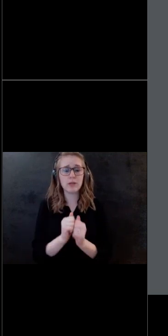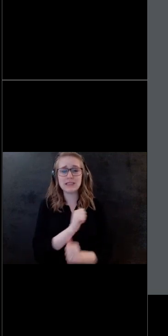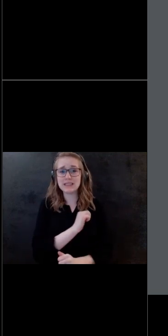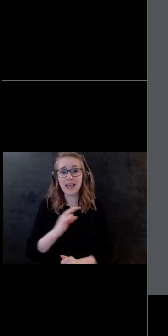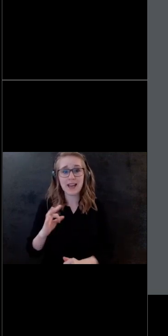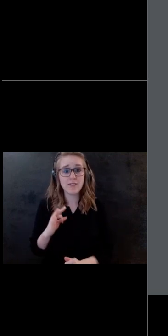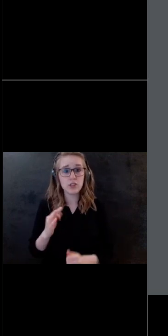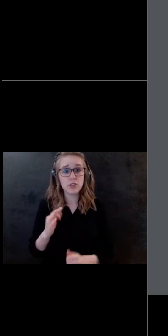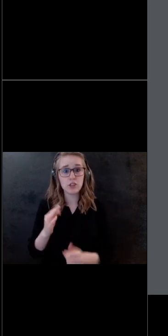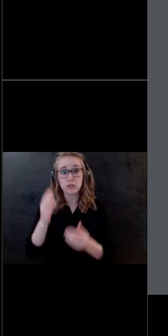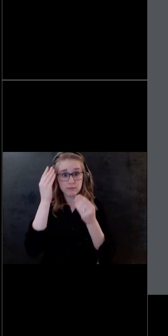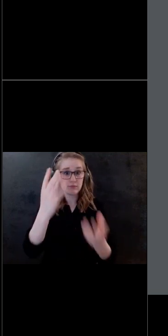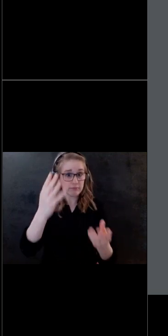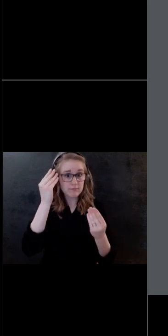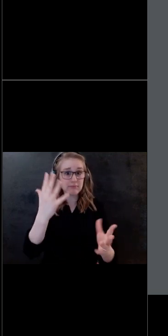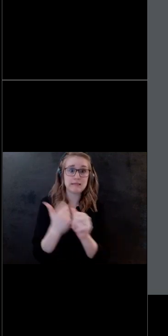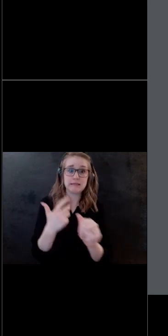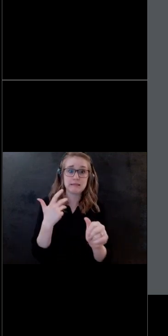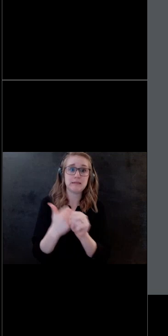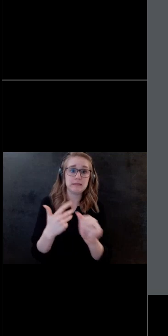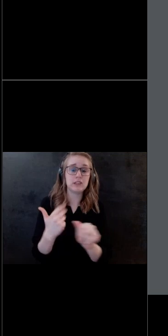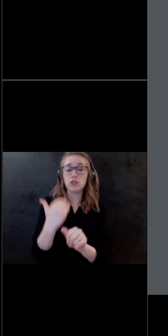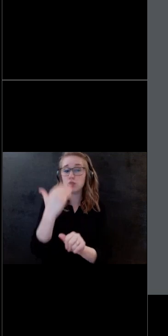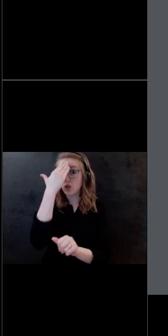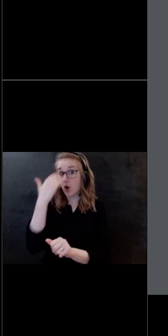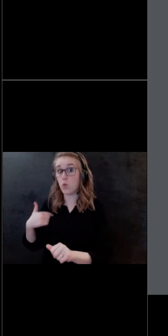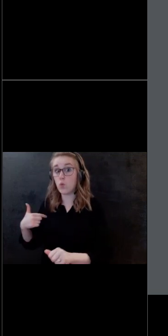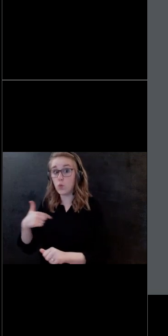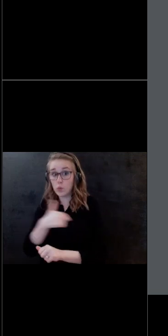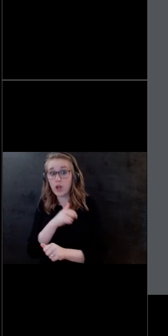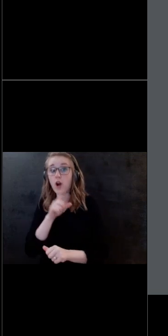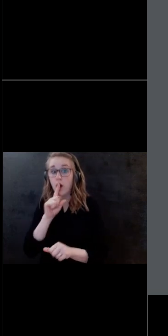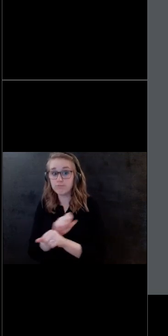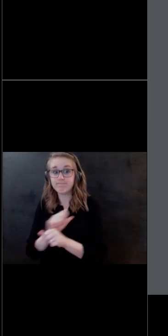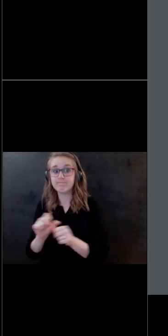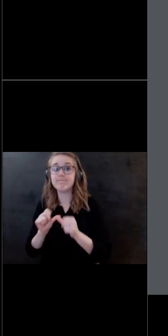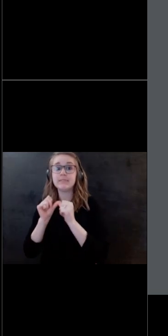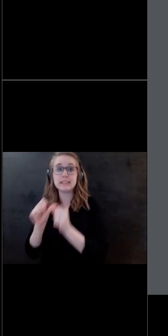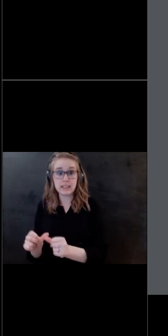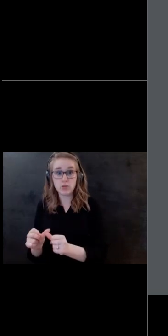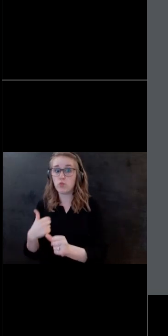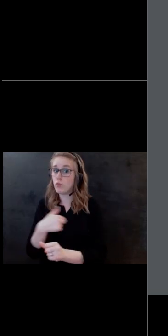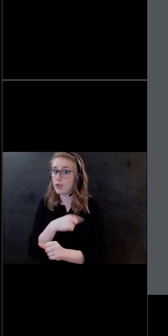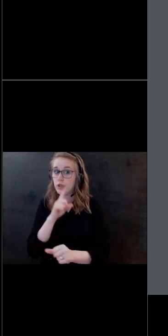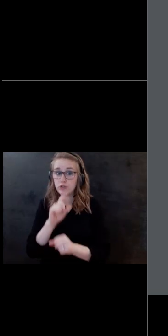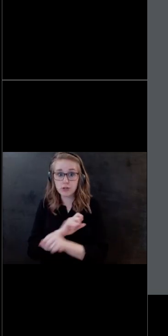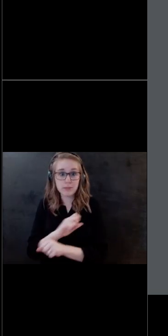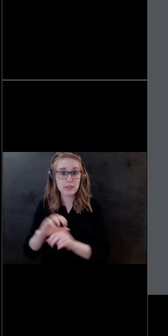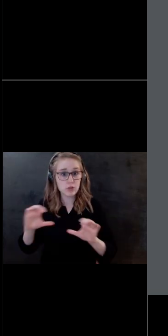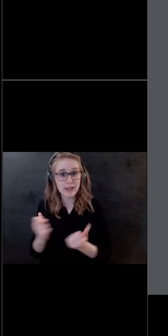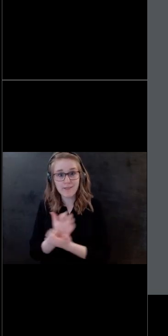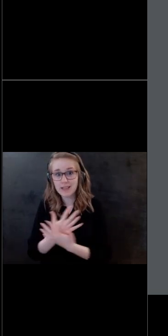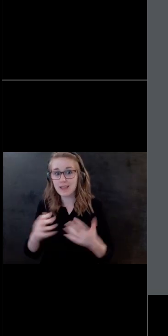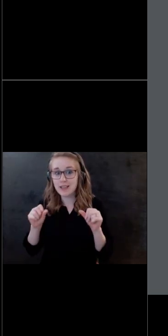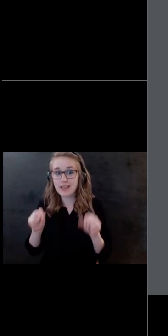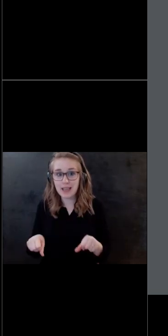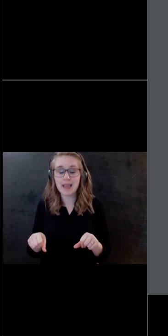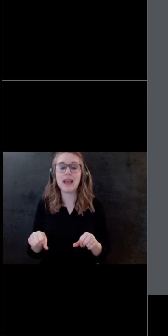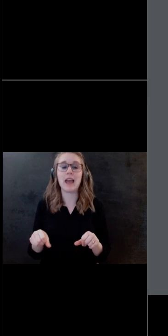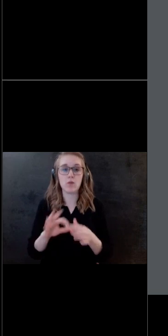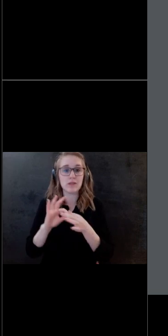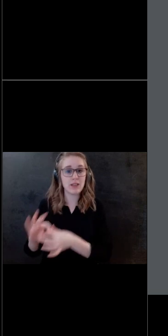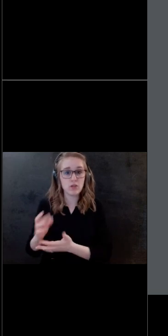them informed, to make sure that they understand that we are moving forward and that we are putting everything forward in terms of